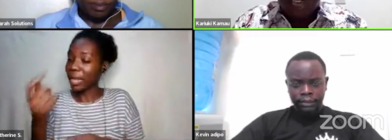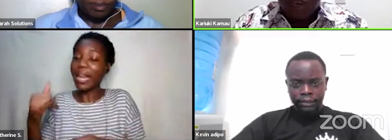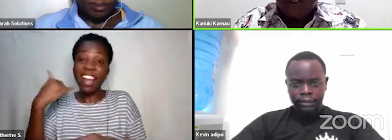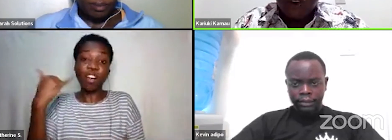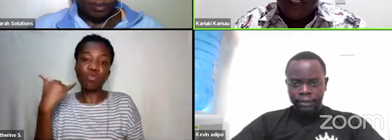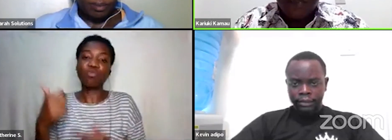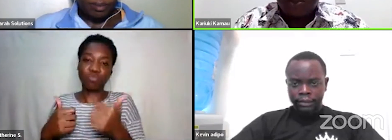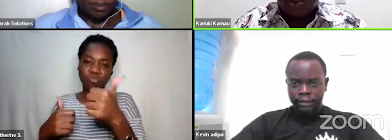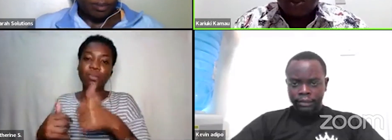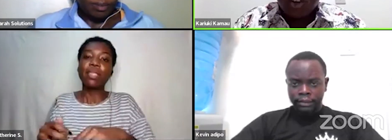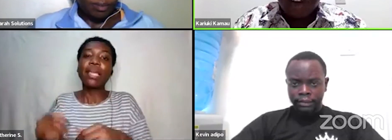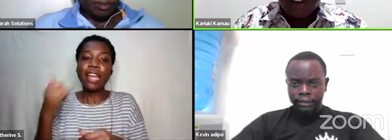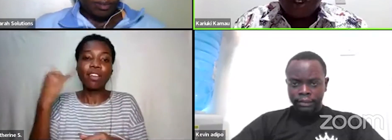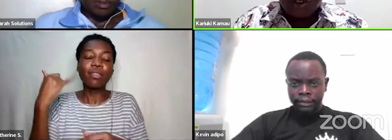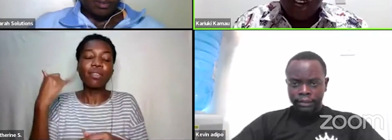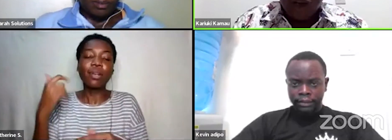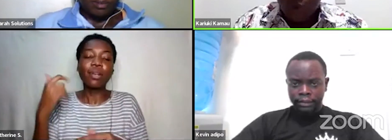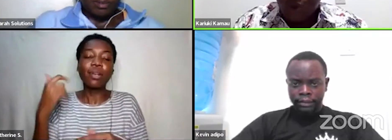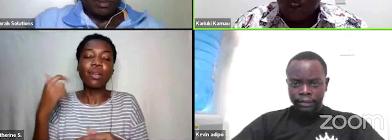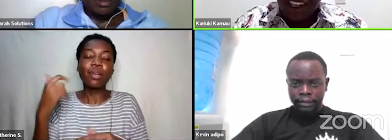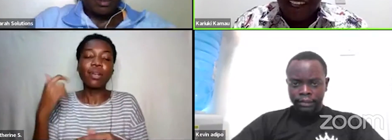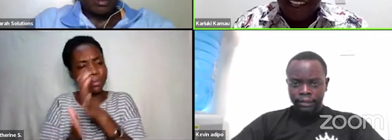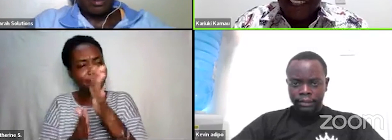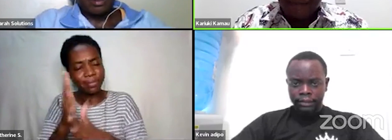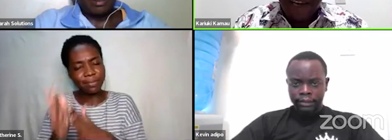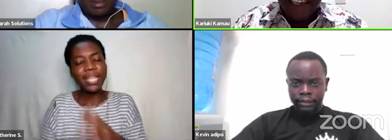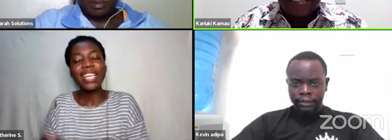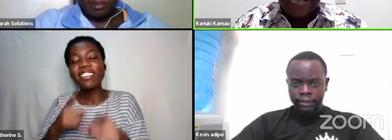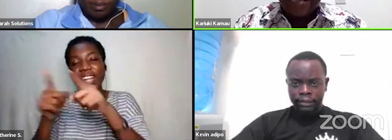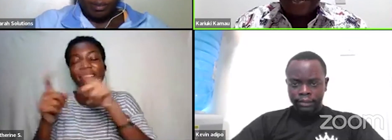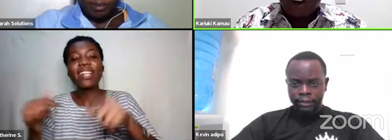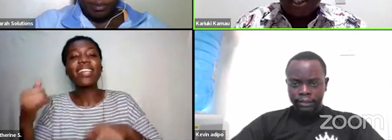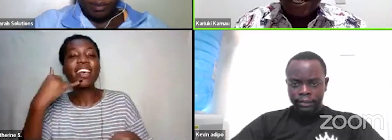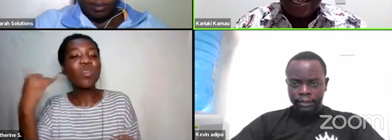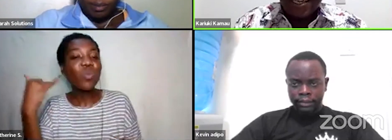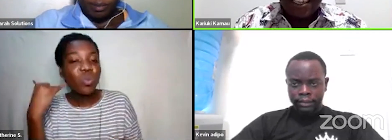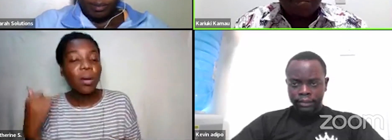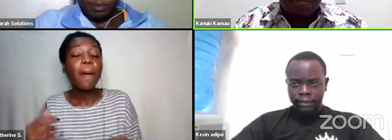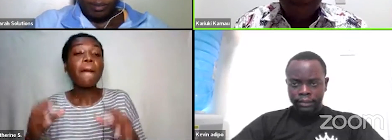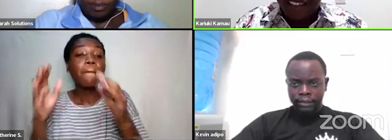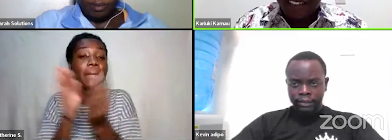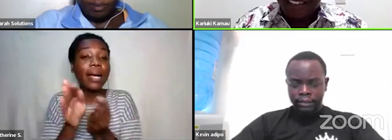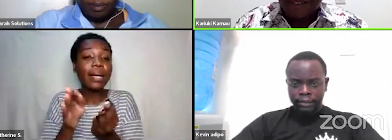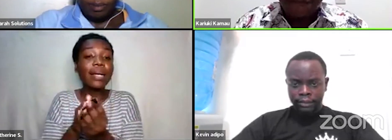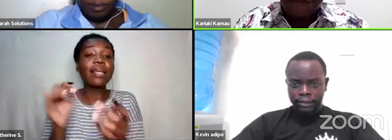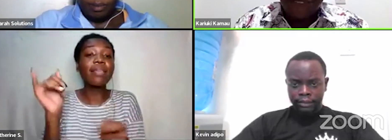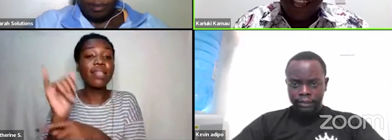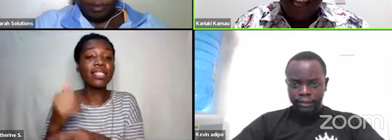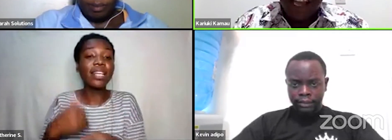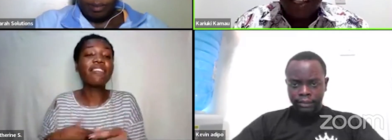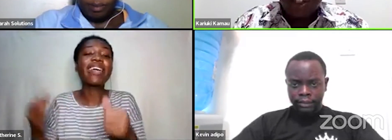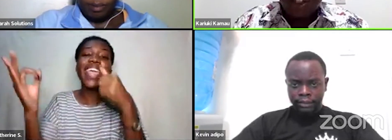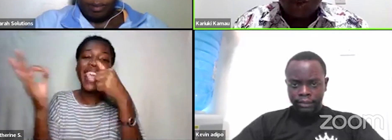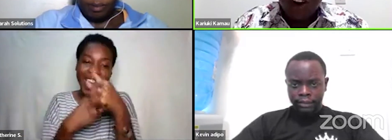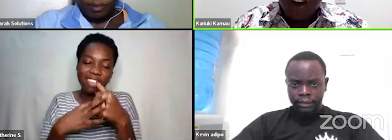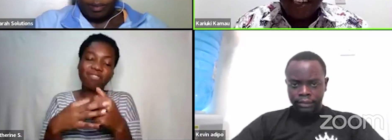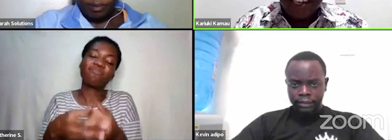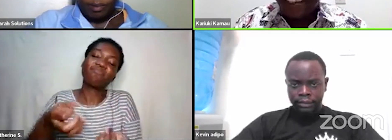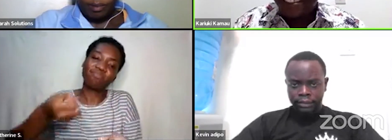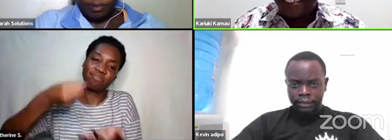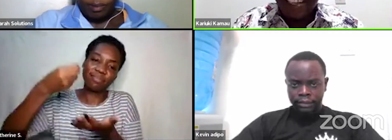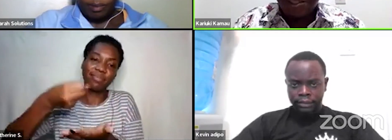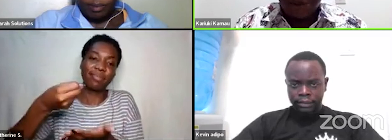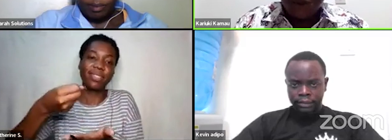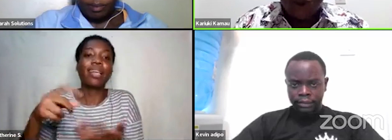took them to Nakuru. I organized a package for them to travel to Nakuru. The package had only 8 packs. A tour